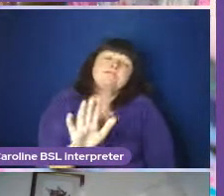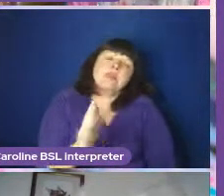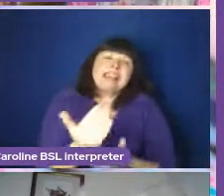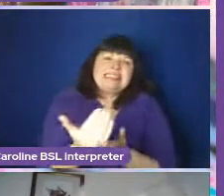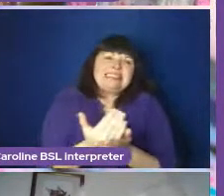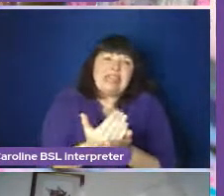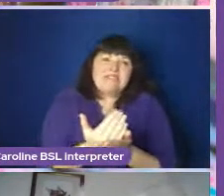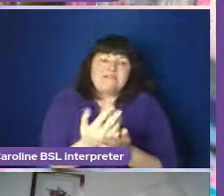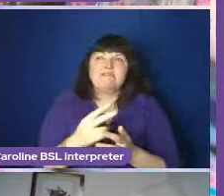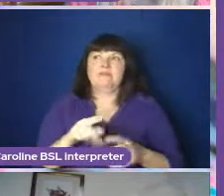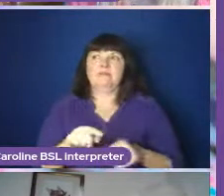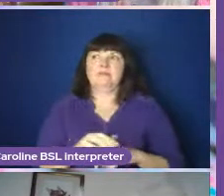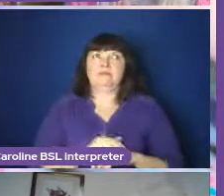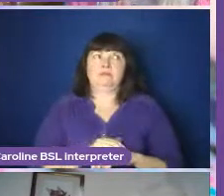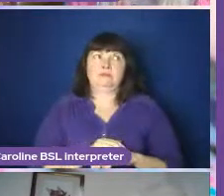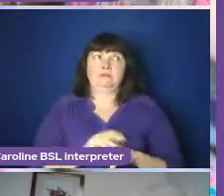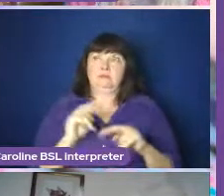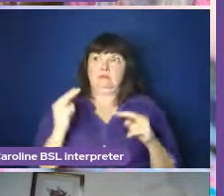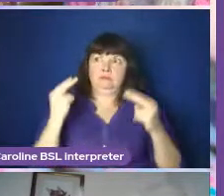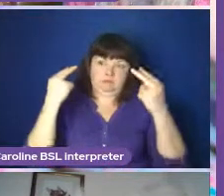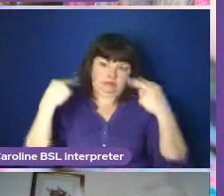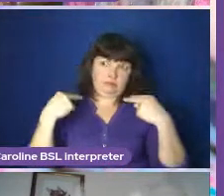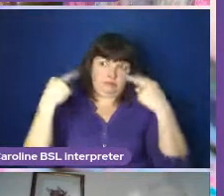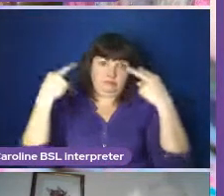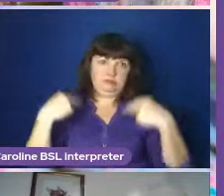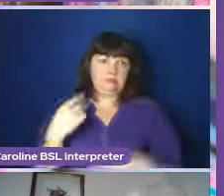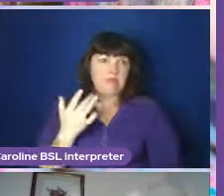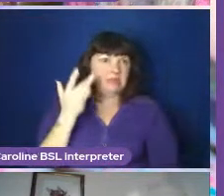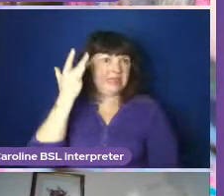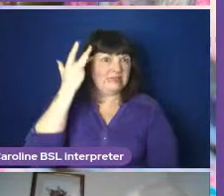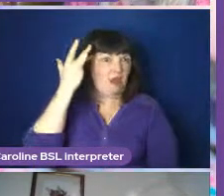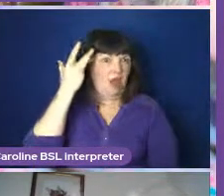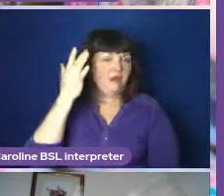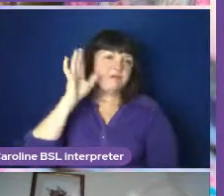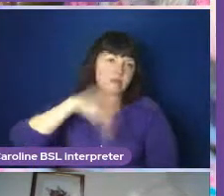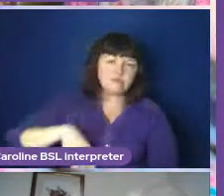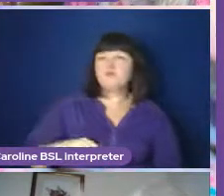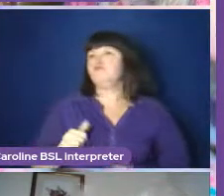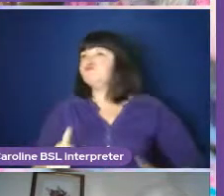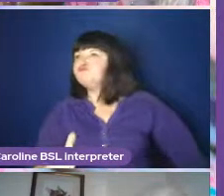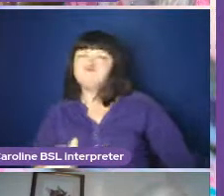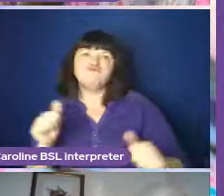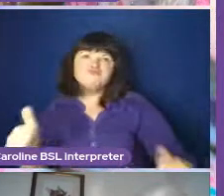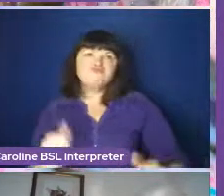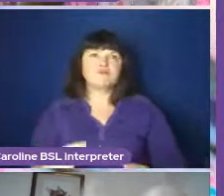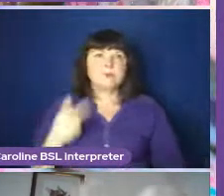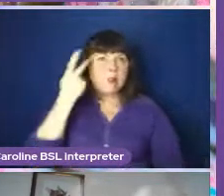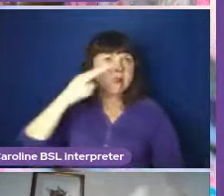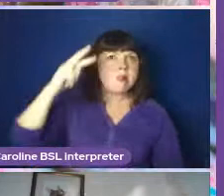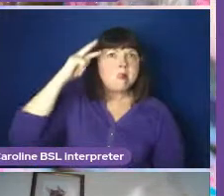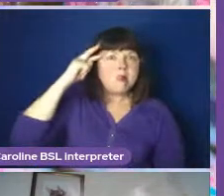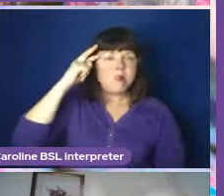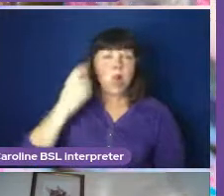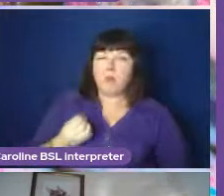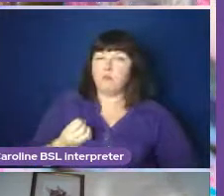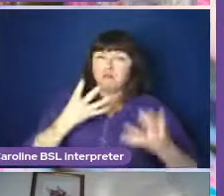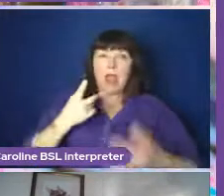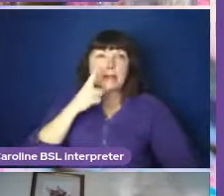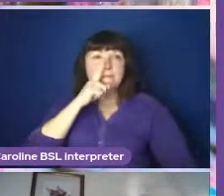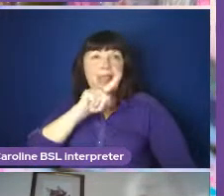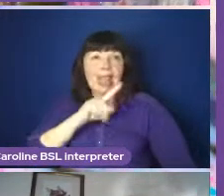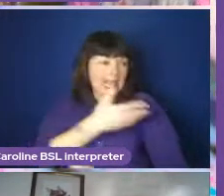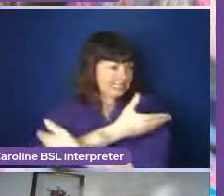I'm going to look so daft. But I got past that. I put on my bright pink t-shirt and I was out there every day. I loved